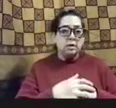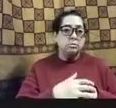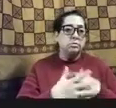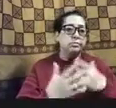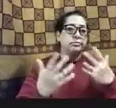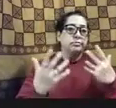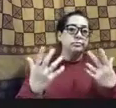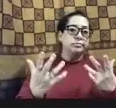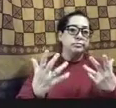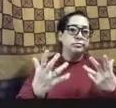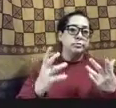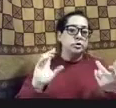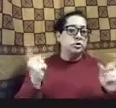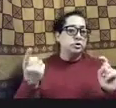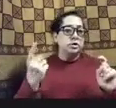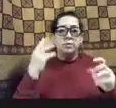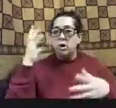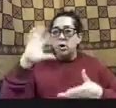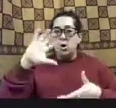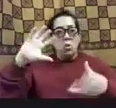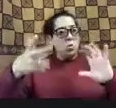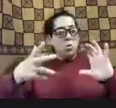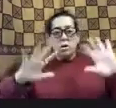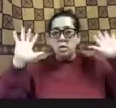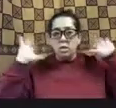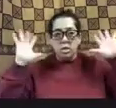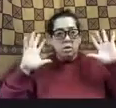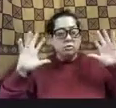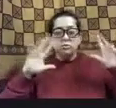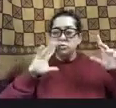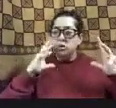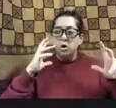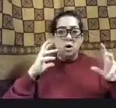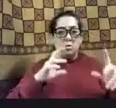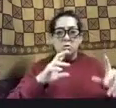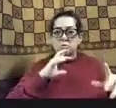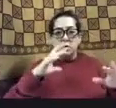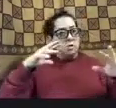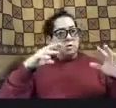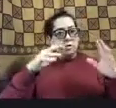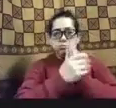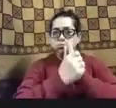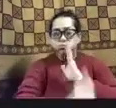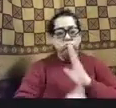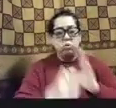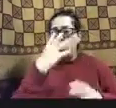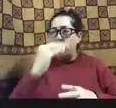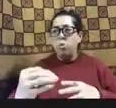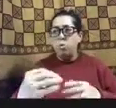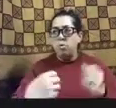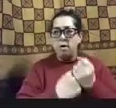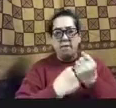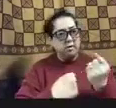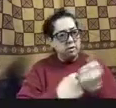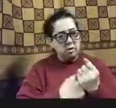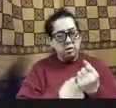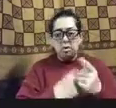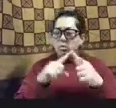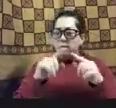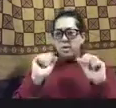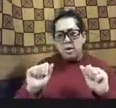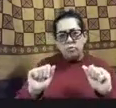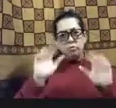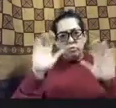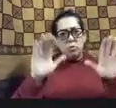like turned my whole world upside down as a hardcore wolf advocate when I first got into this, you know, wouldn't have been able to do some of the